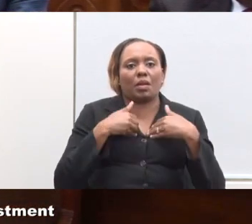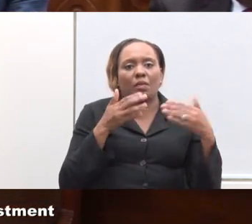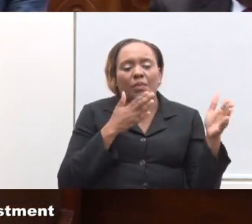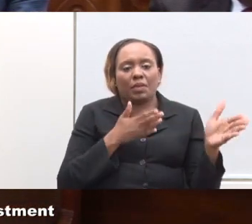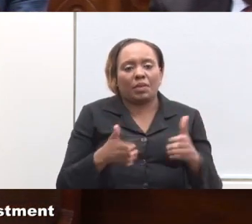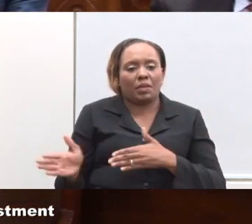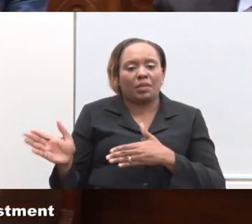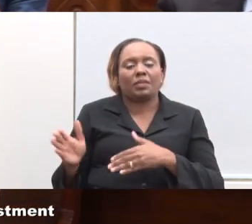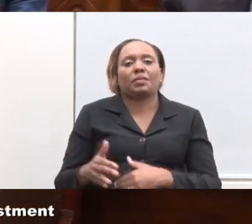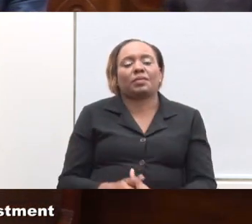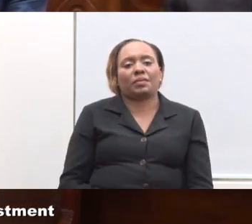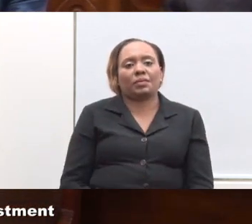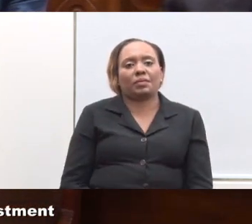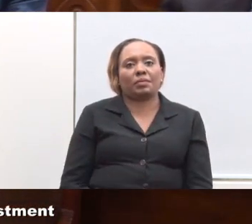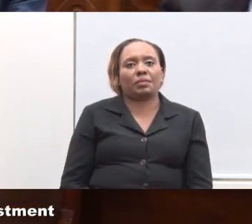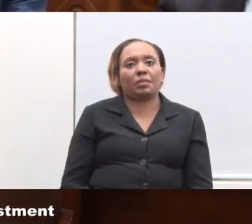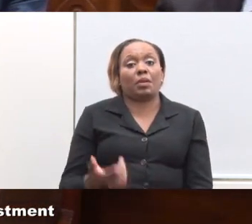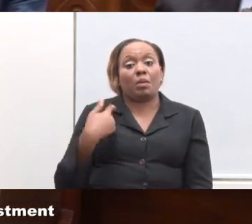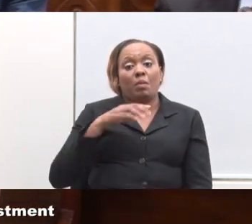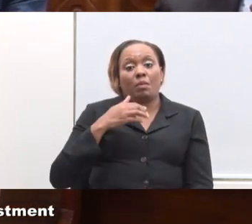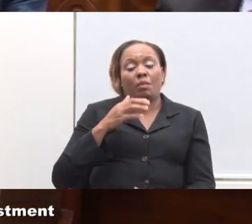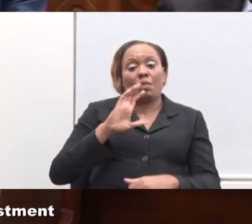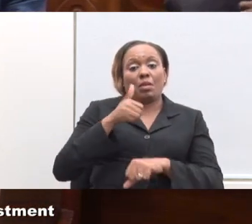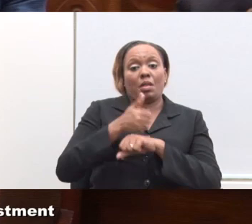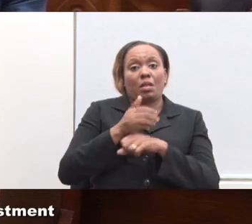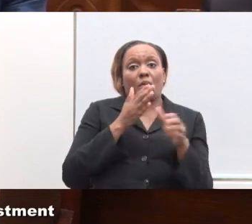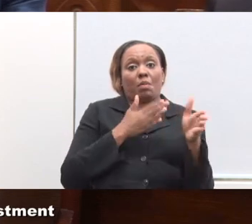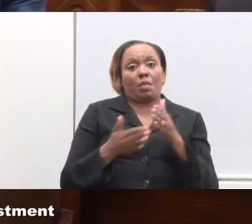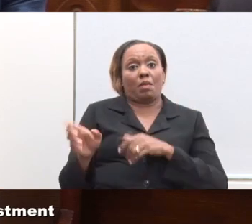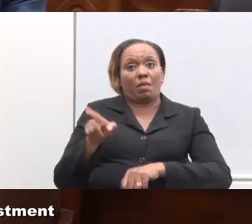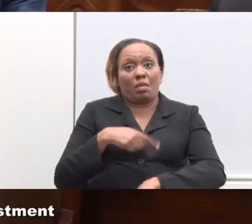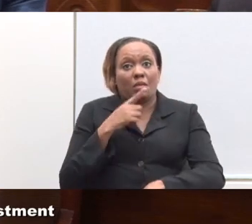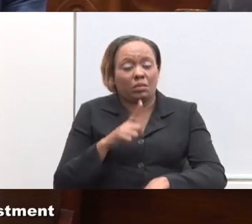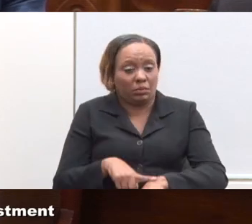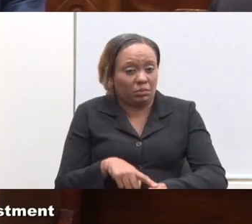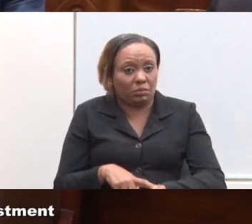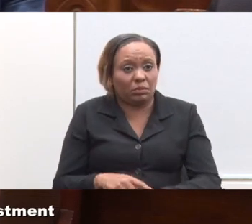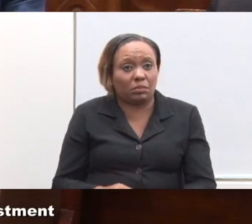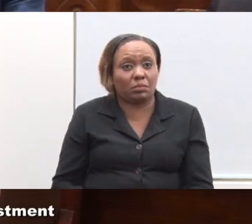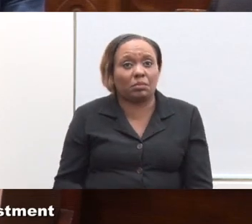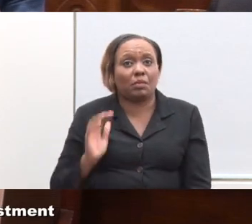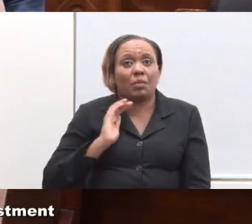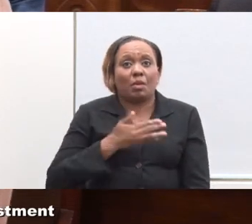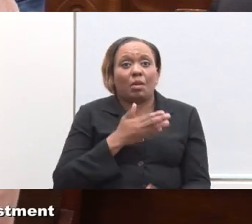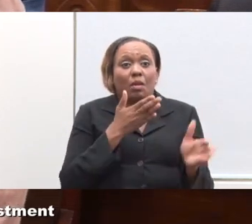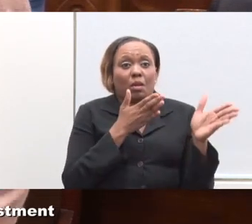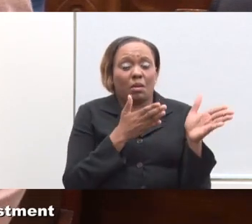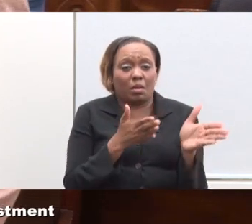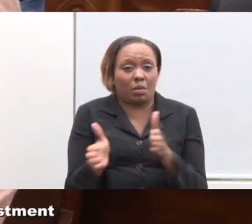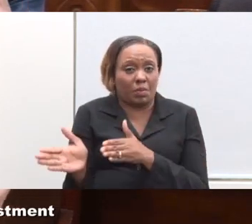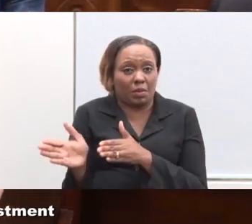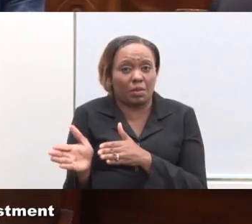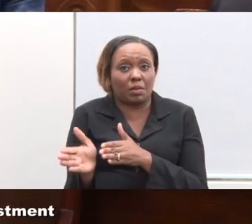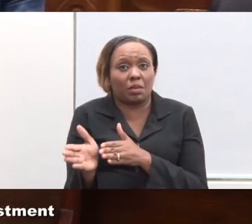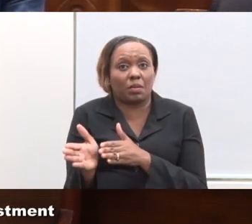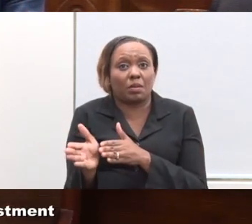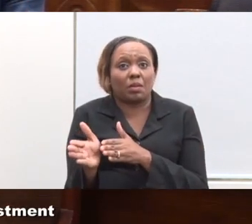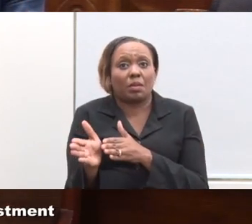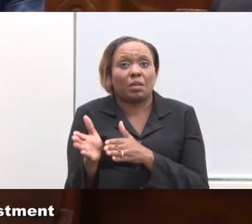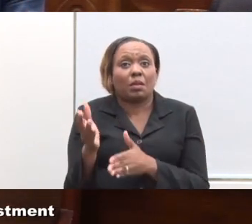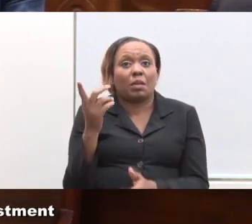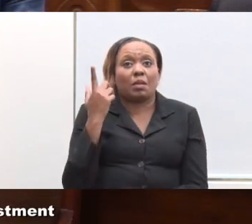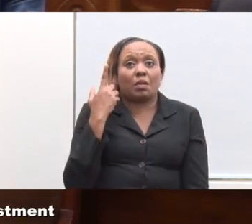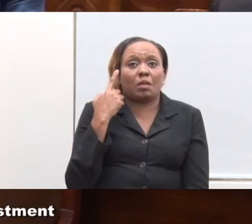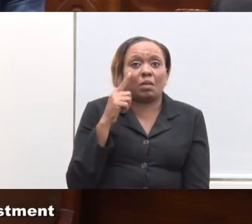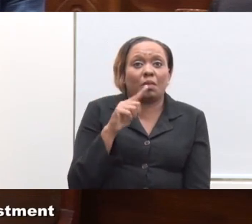while. The fiscal stimulus package of capital works, accommodation of